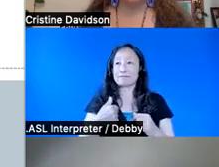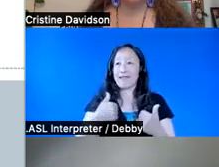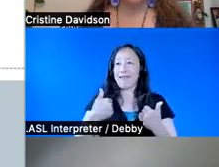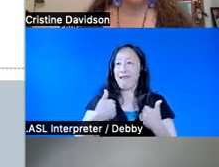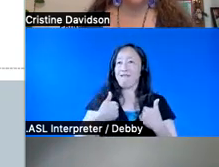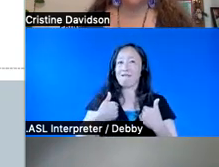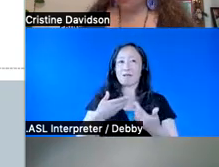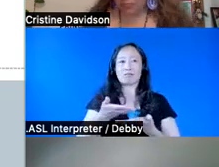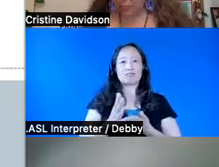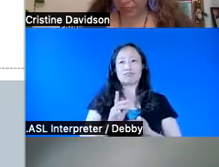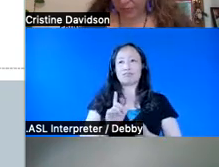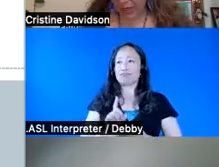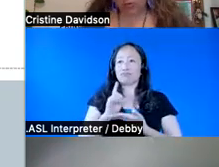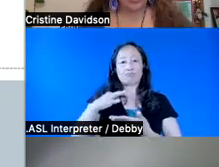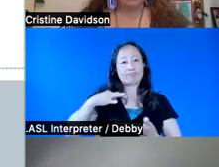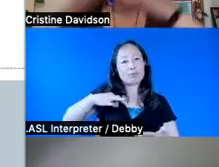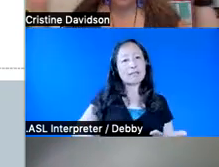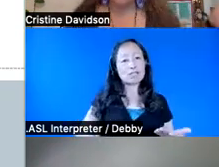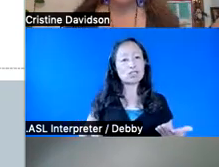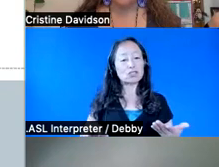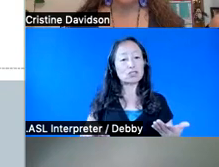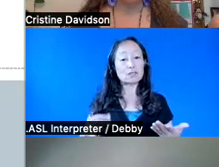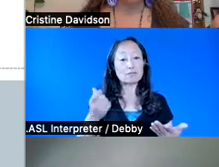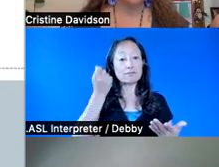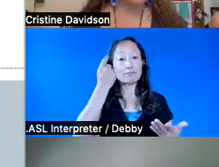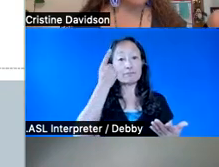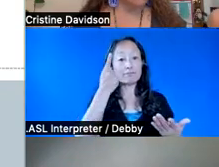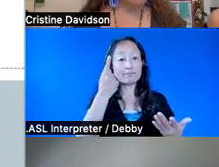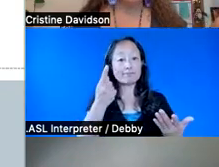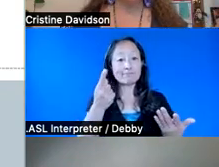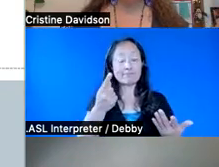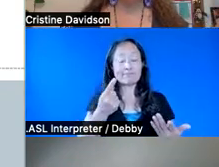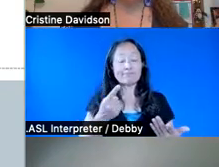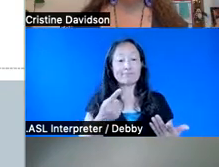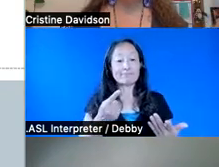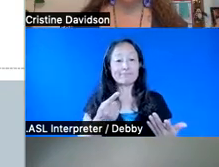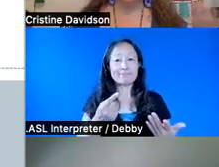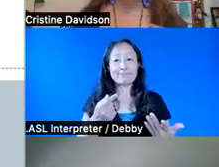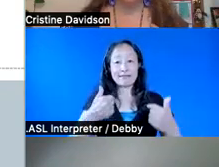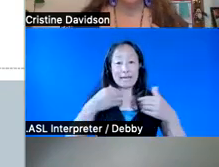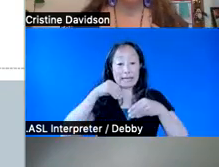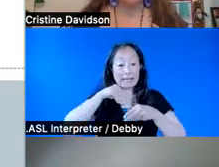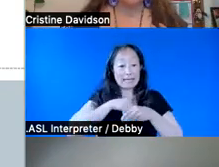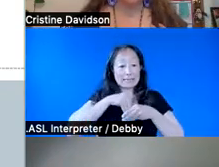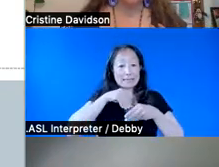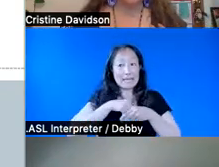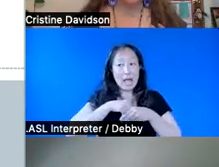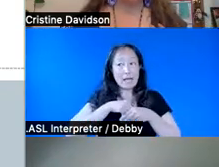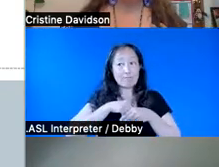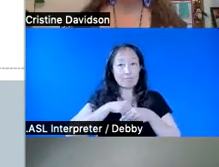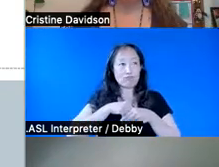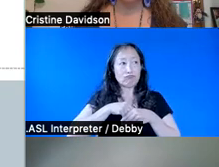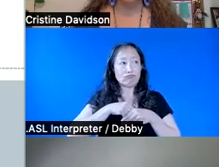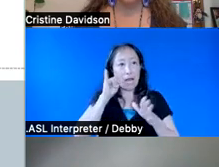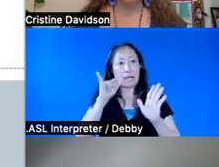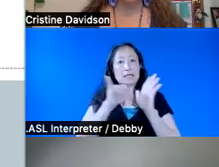with that, that I don't have any different feelings about who I am. I identify as a woman. I